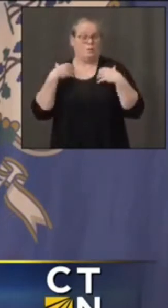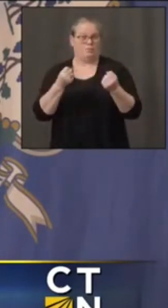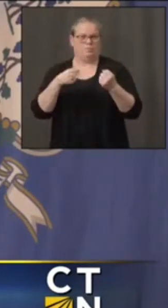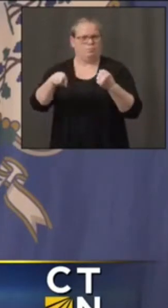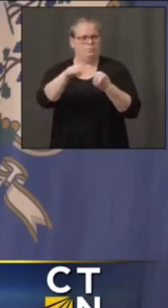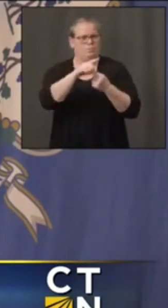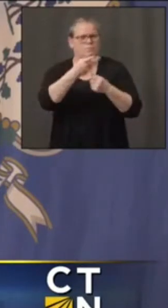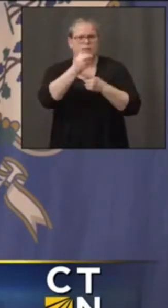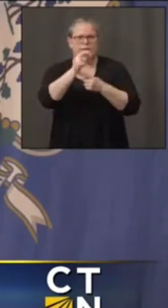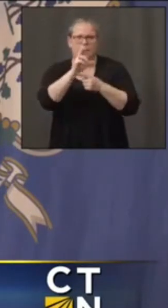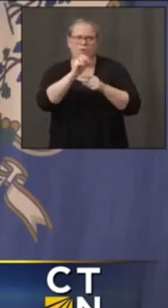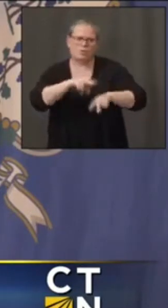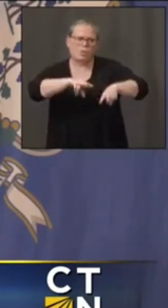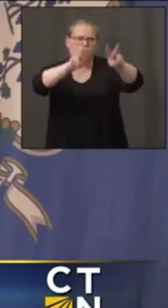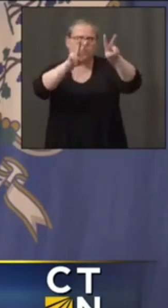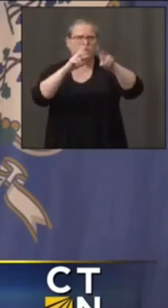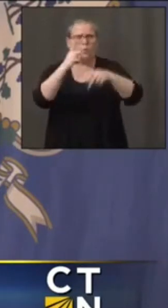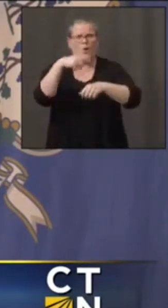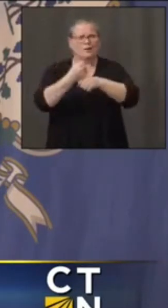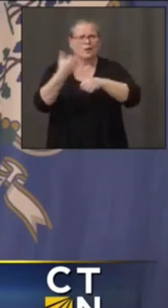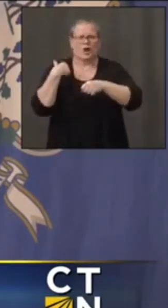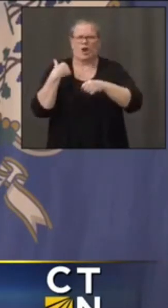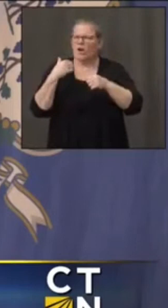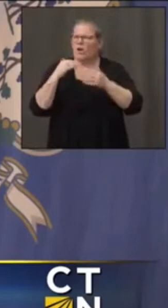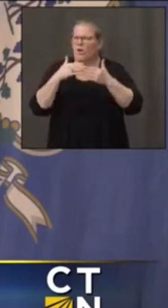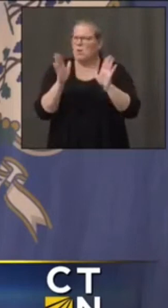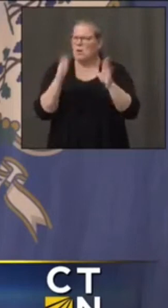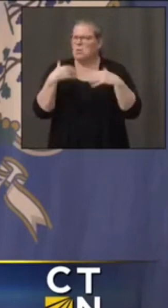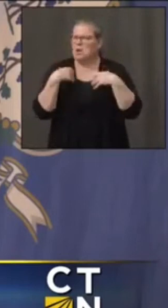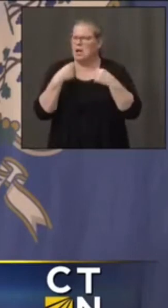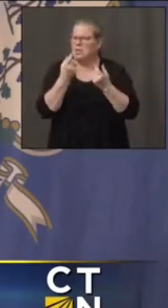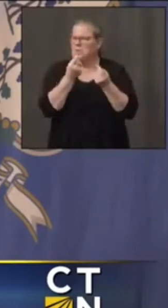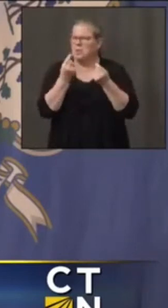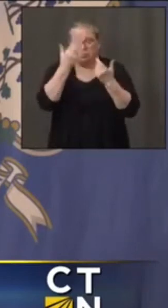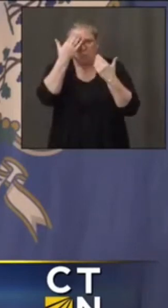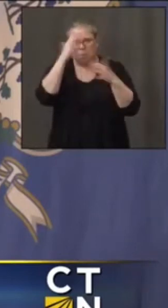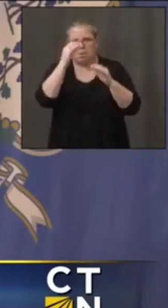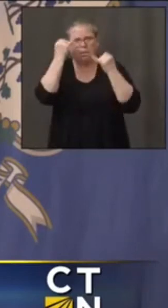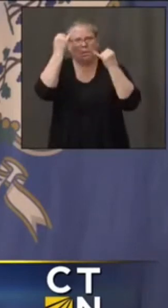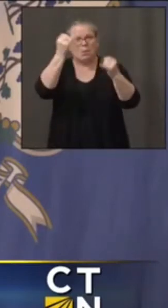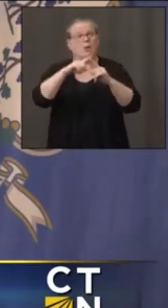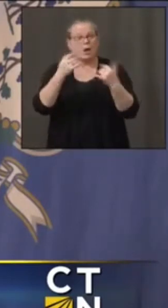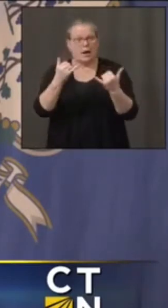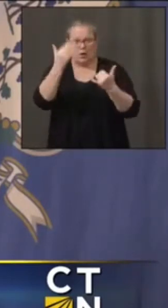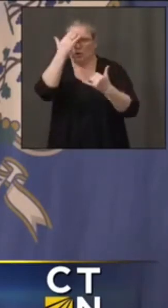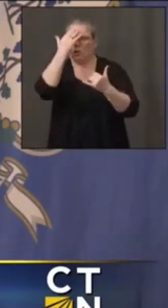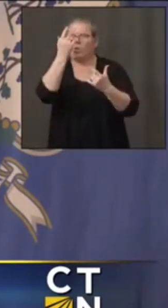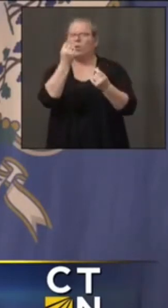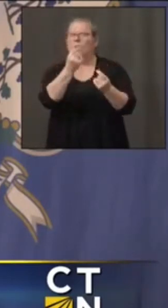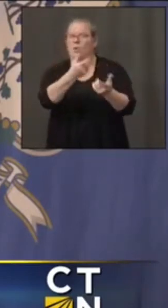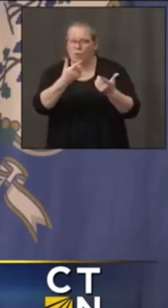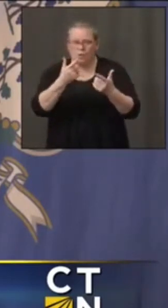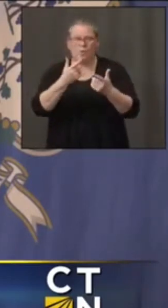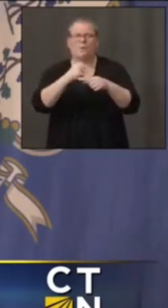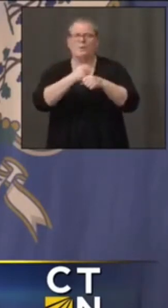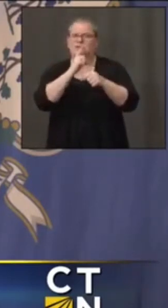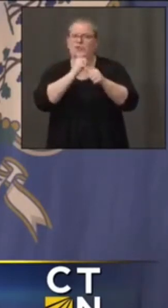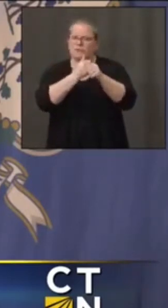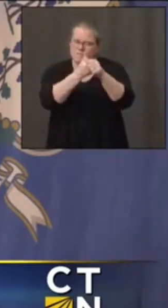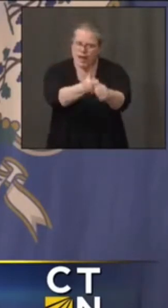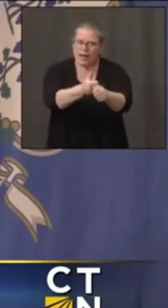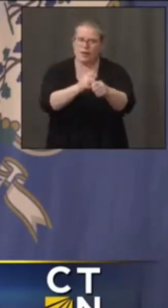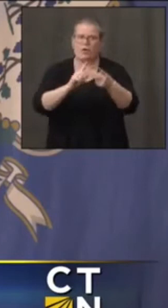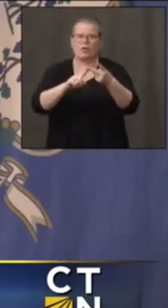as heck know now. Not only are they doing enforcement, but they're doing track and trace, and they're going to be very involved when the vaccines